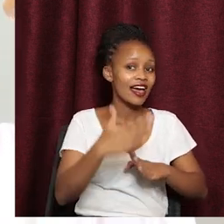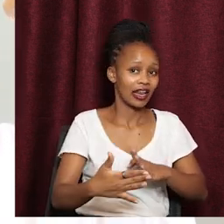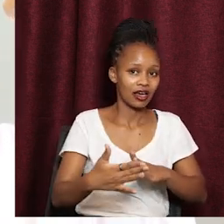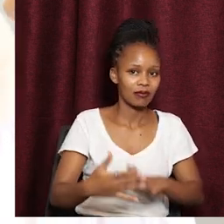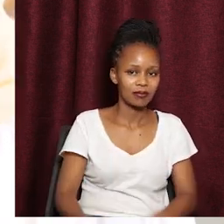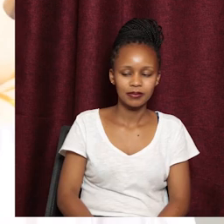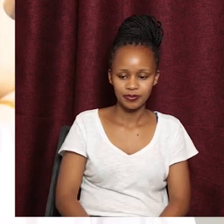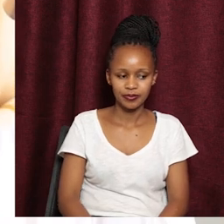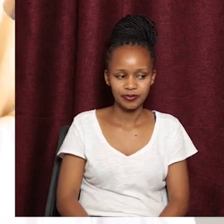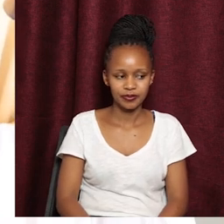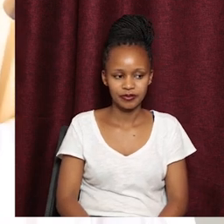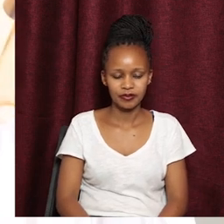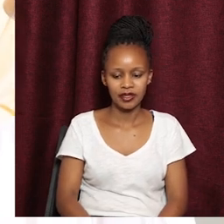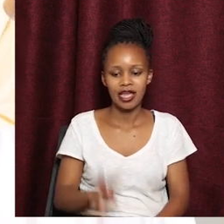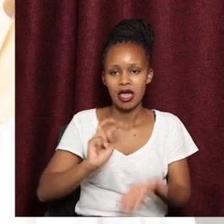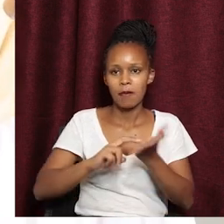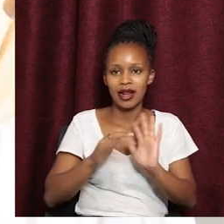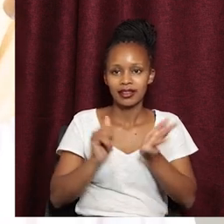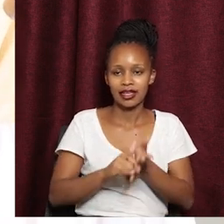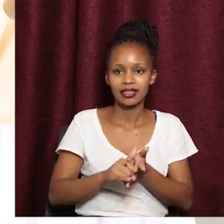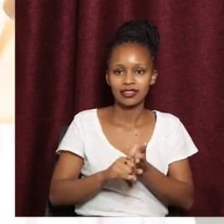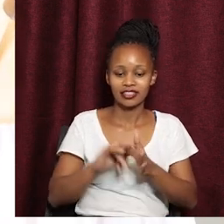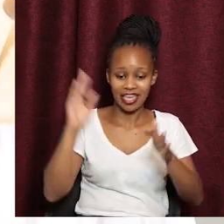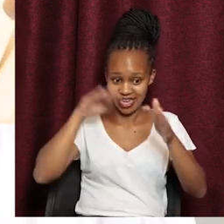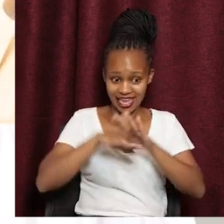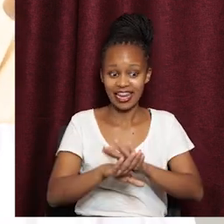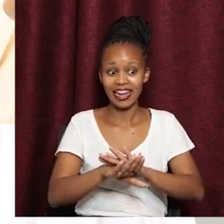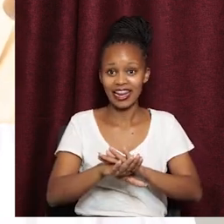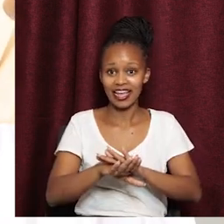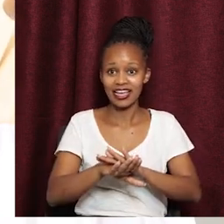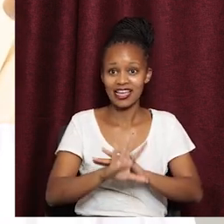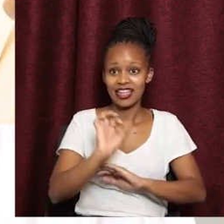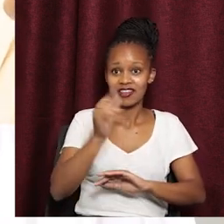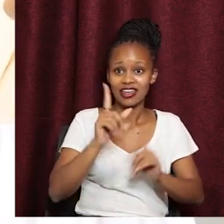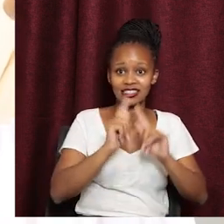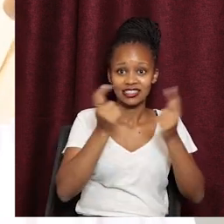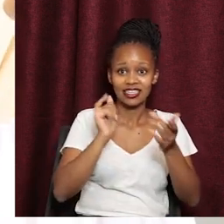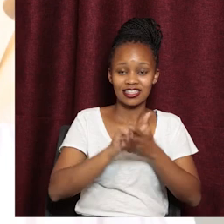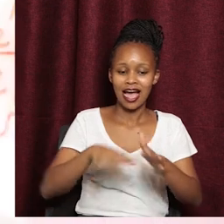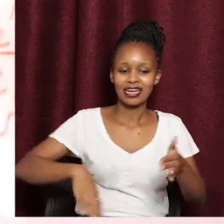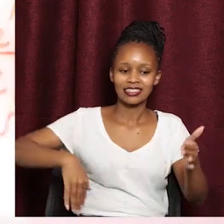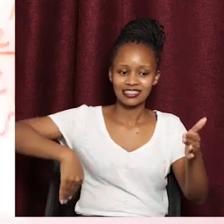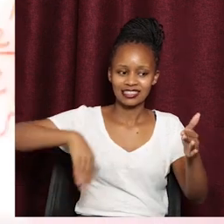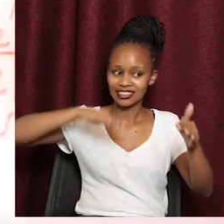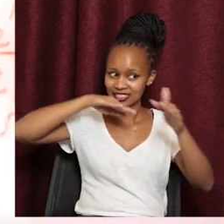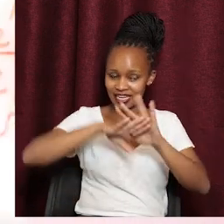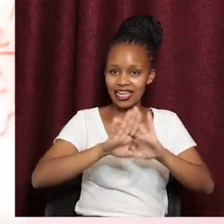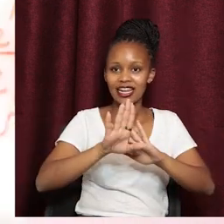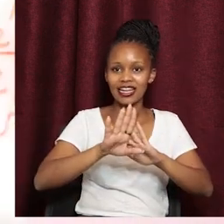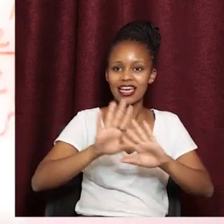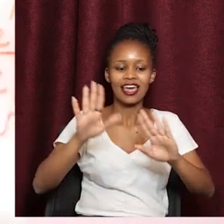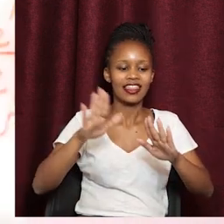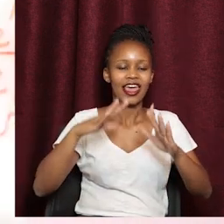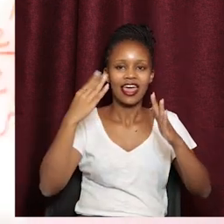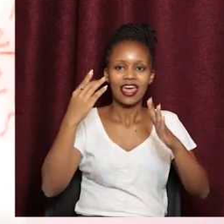It meant that mukiigia, the first team that scores, the game ends there. I guess that could